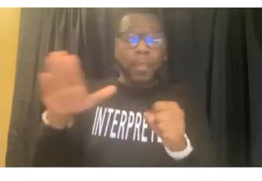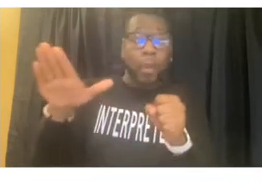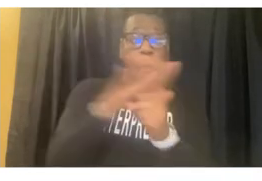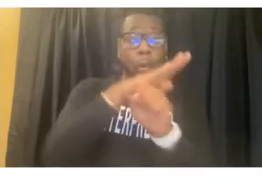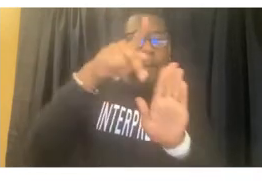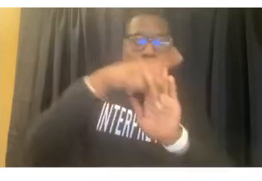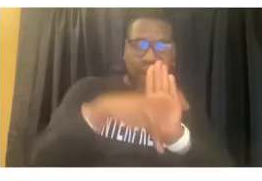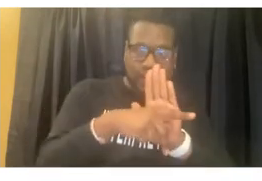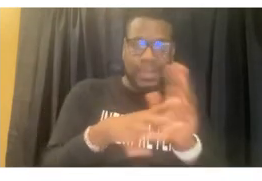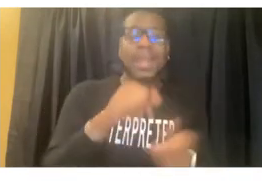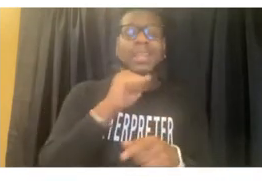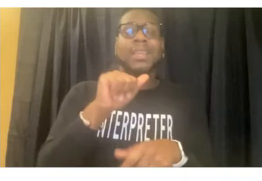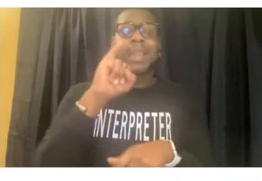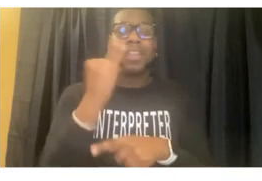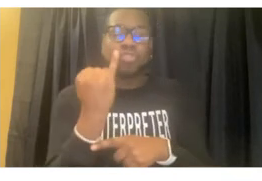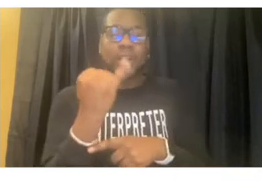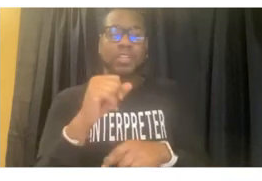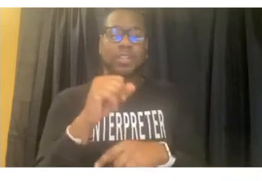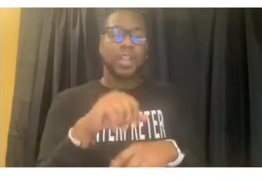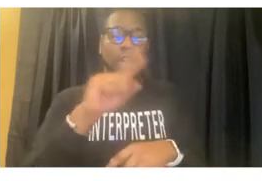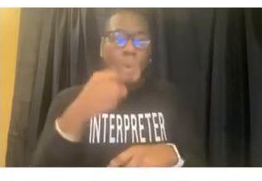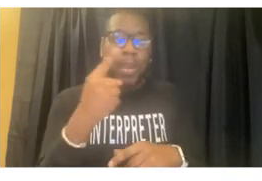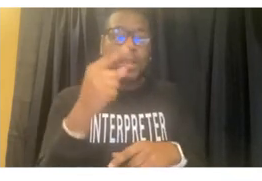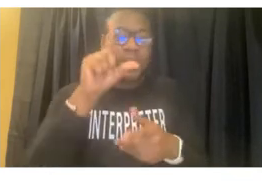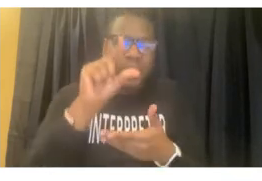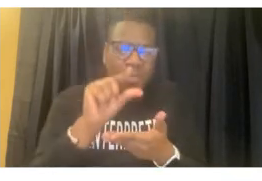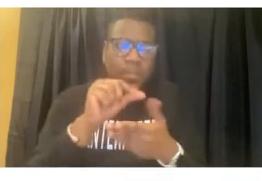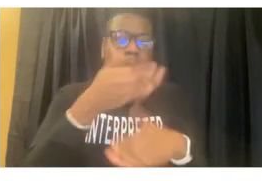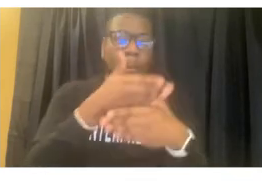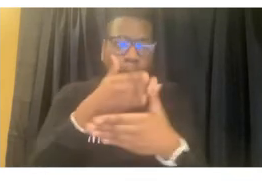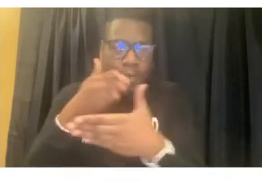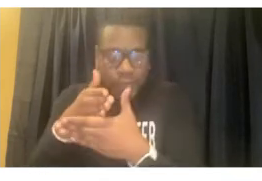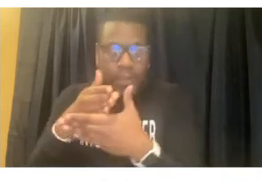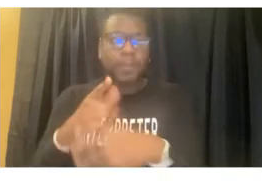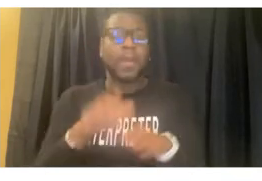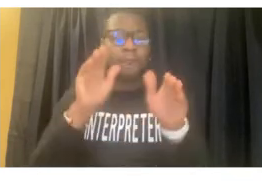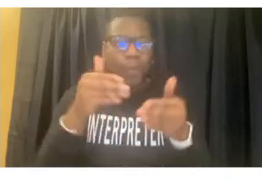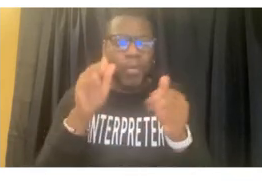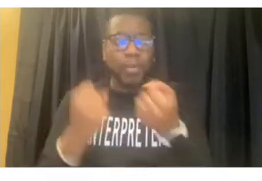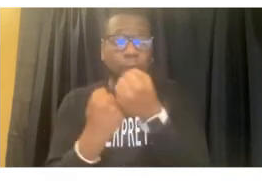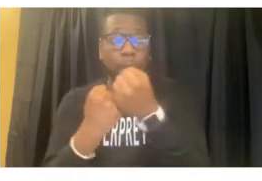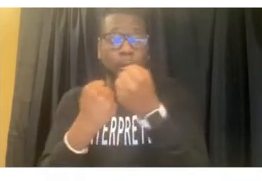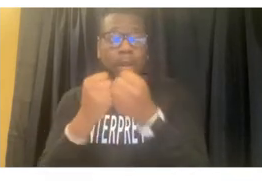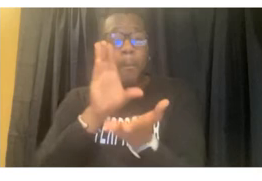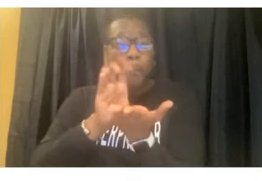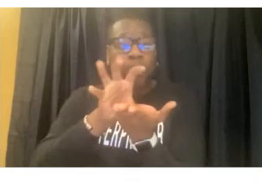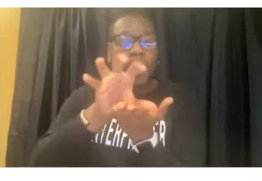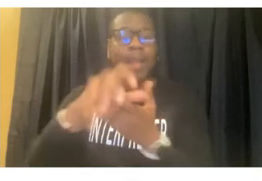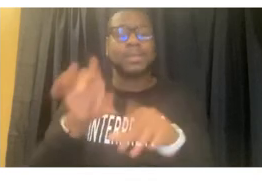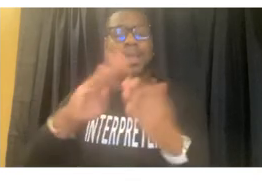support service providers that do identify from marginalized communities. Overall, you need to support your workers, but being able to say, what is